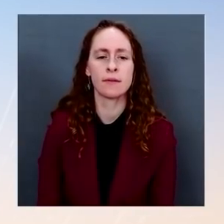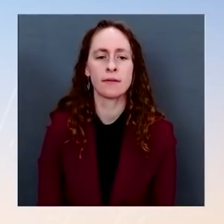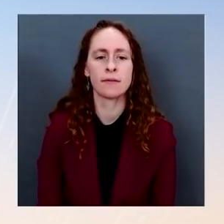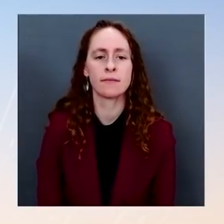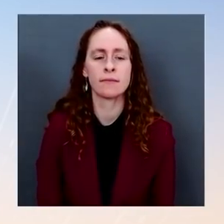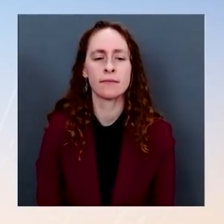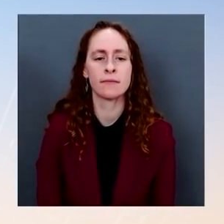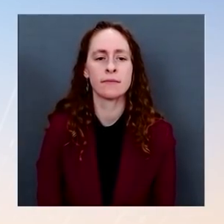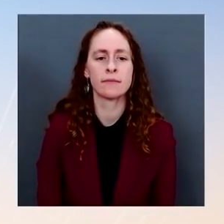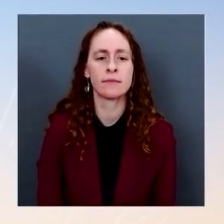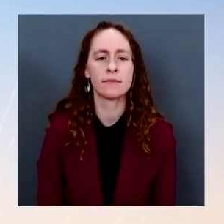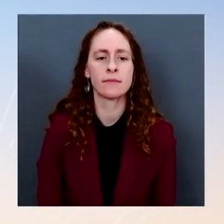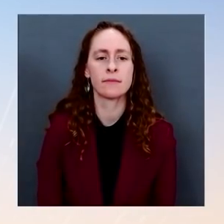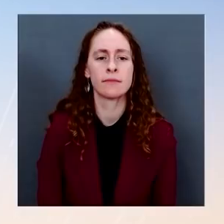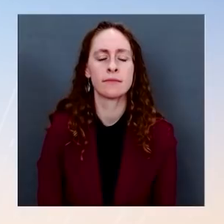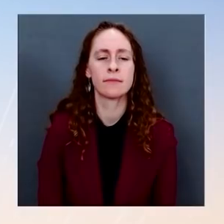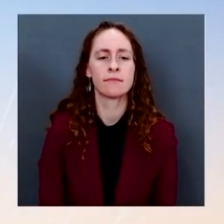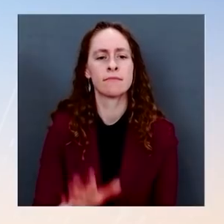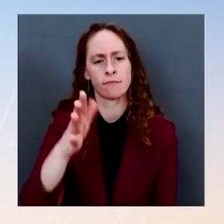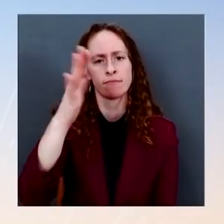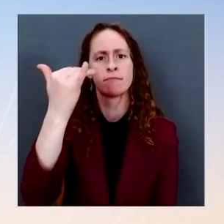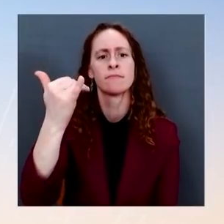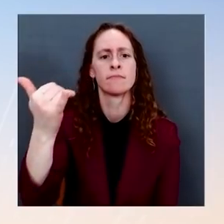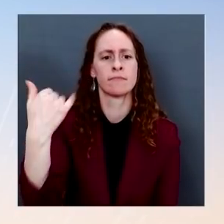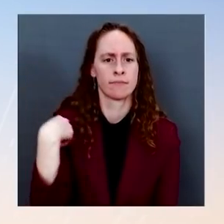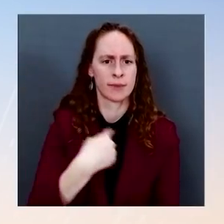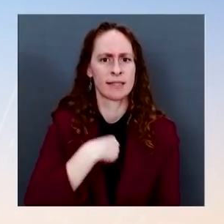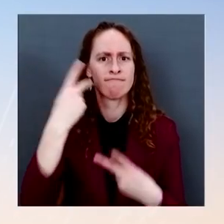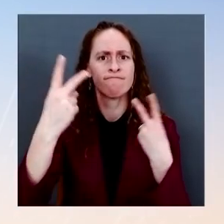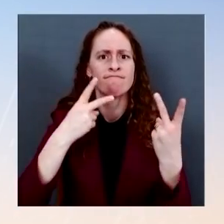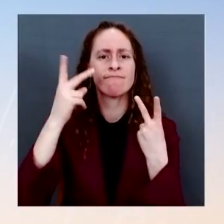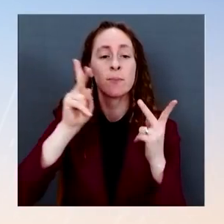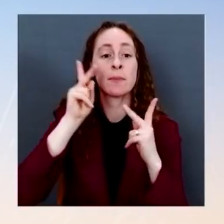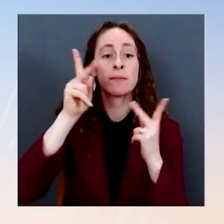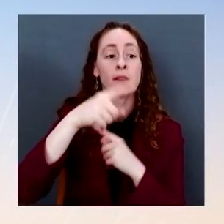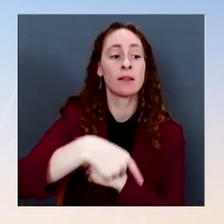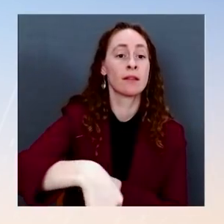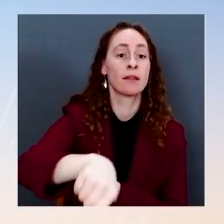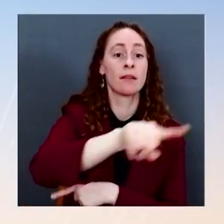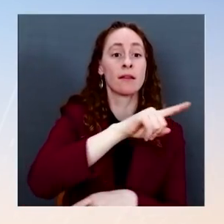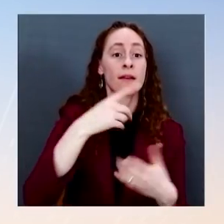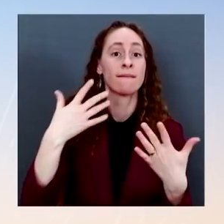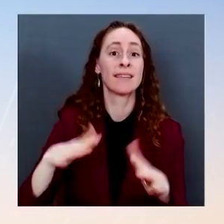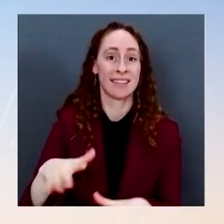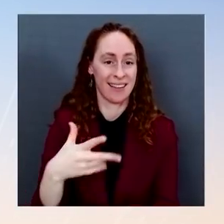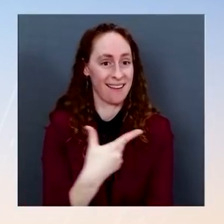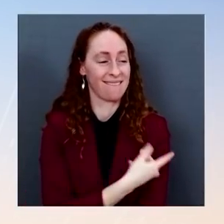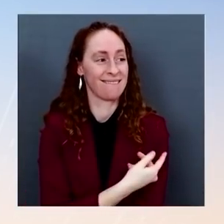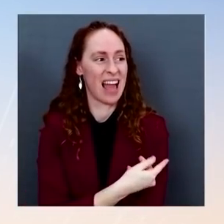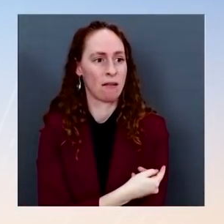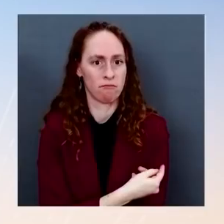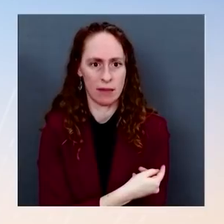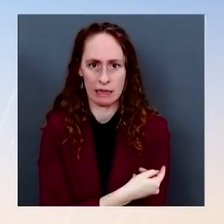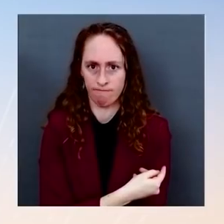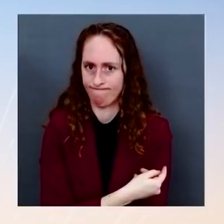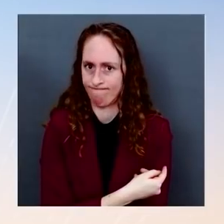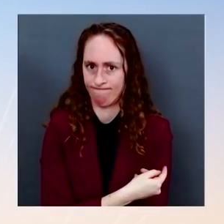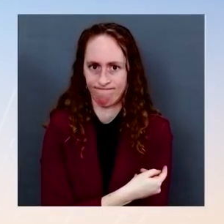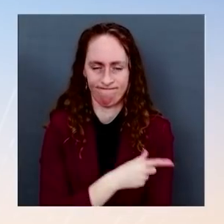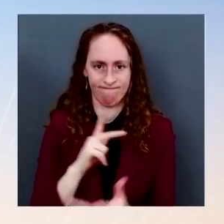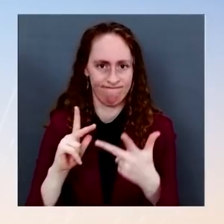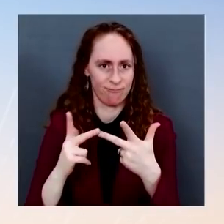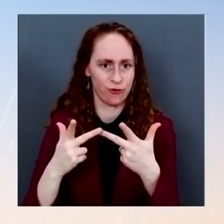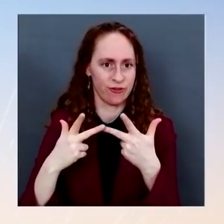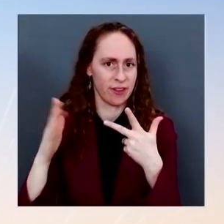vaccinated people if they're not boosted. But the guidance right now says you don't have to isolate if you've been exposed, if you're fully vaccinated. Should that change? Should the 10-day